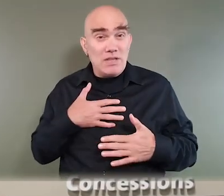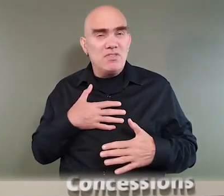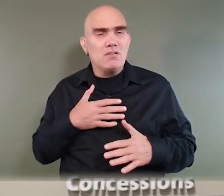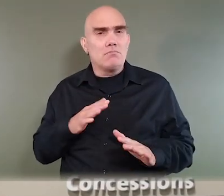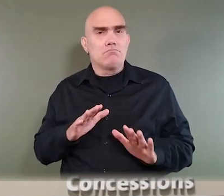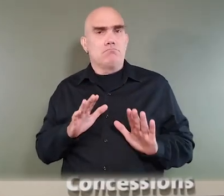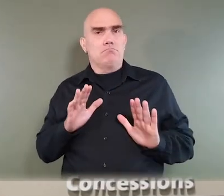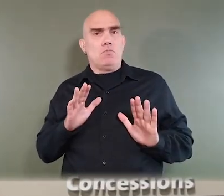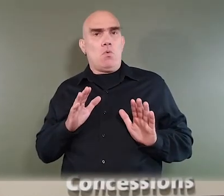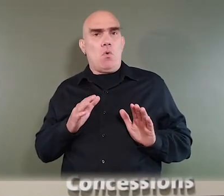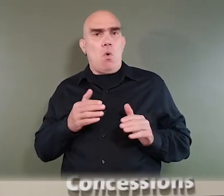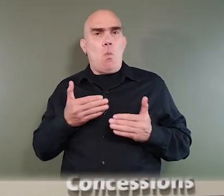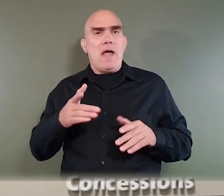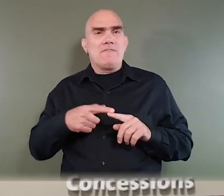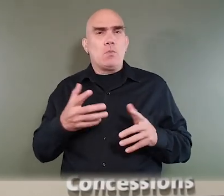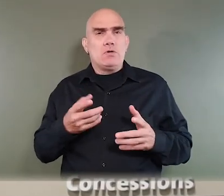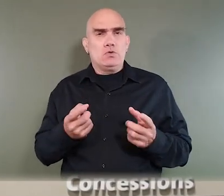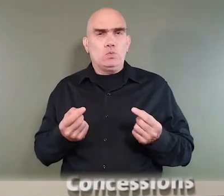you're doing.